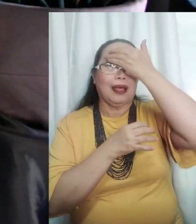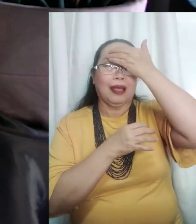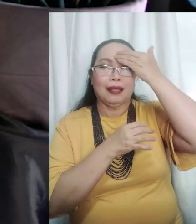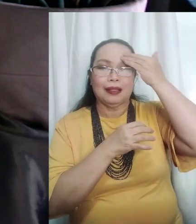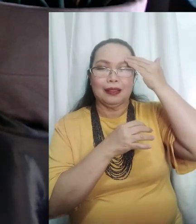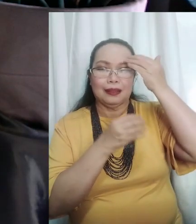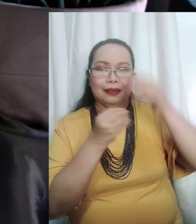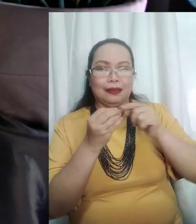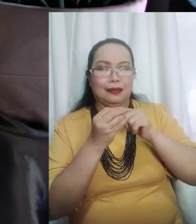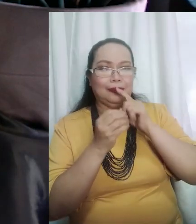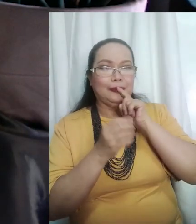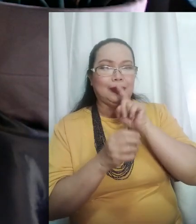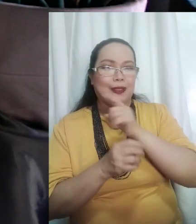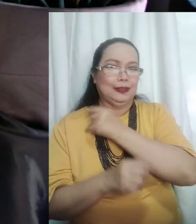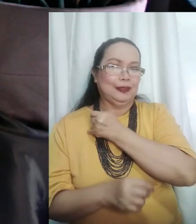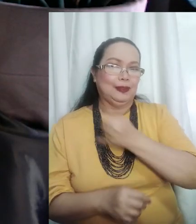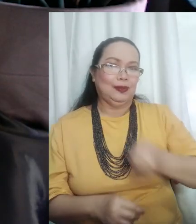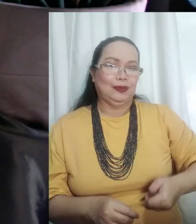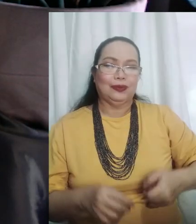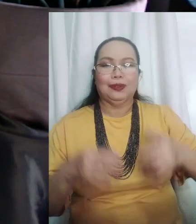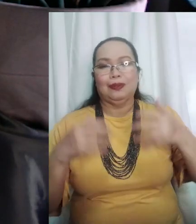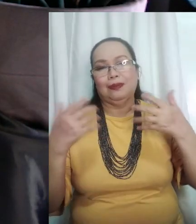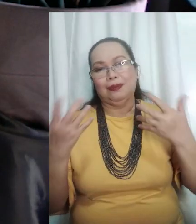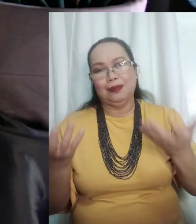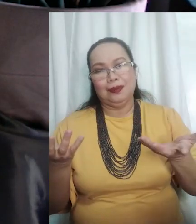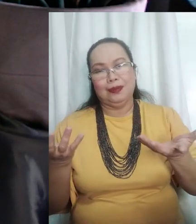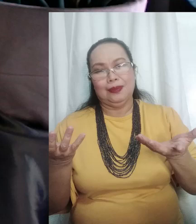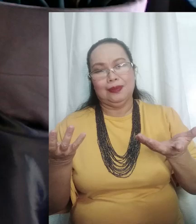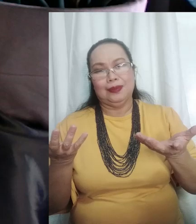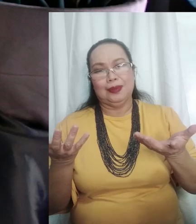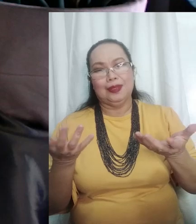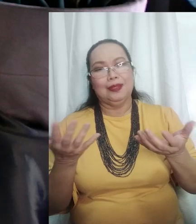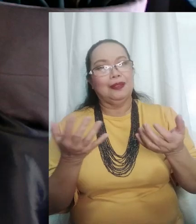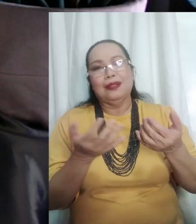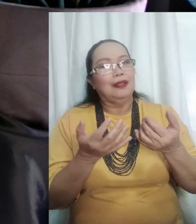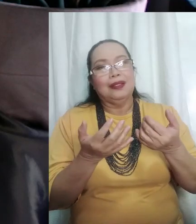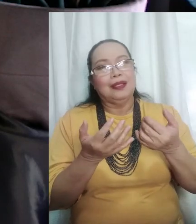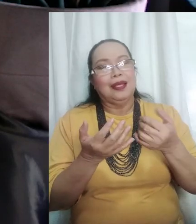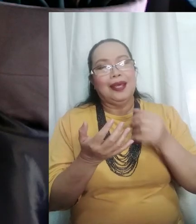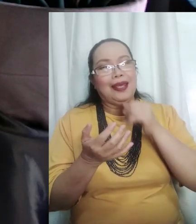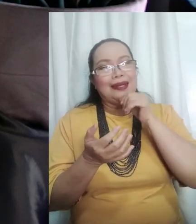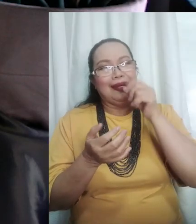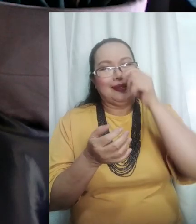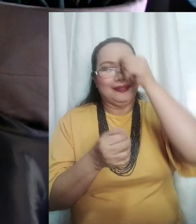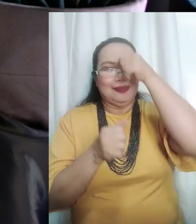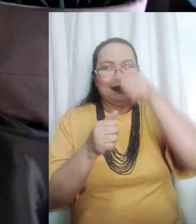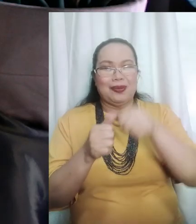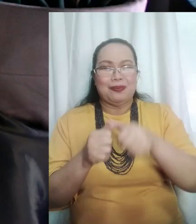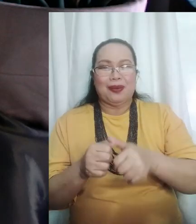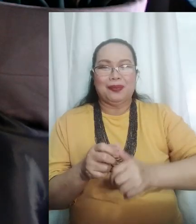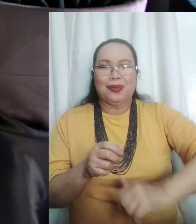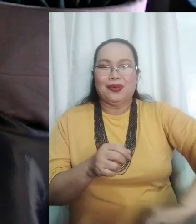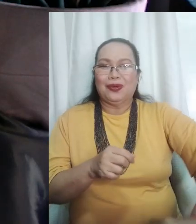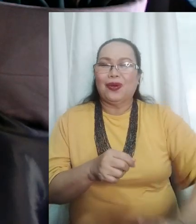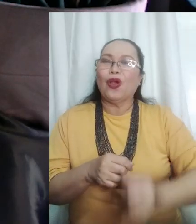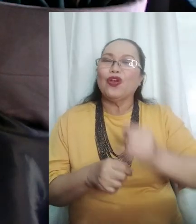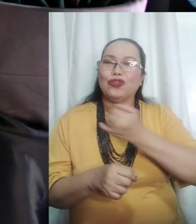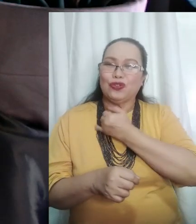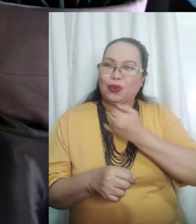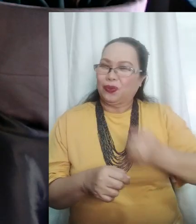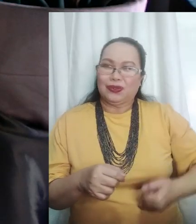verse in Genesis 40:23. The cupbearer, however, did not remember